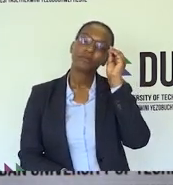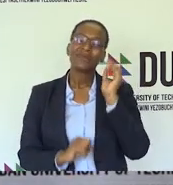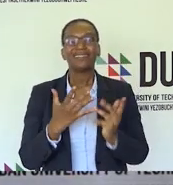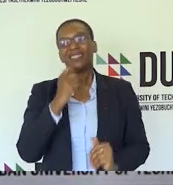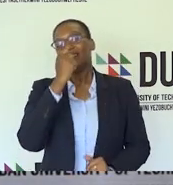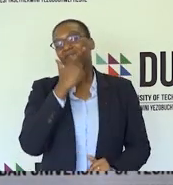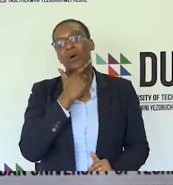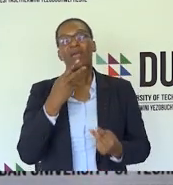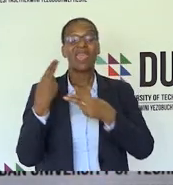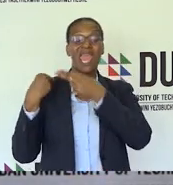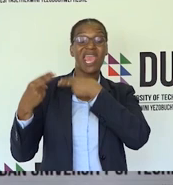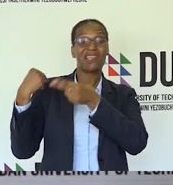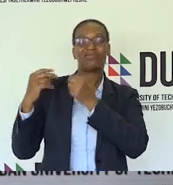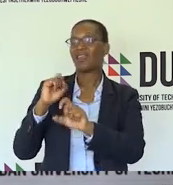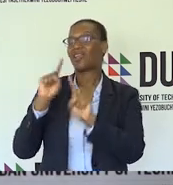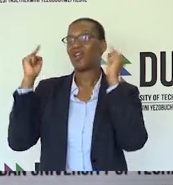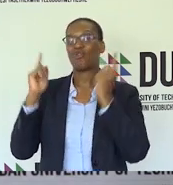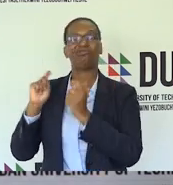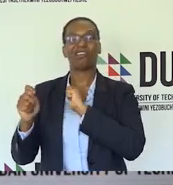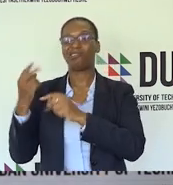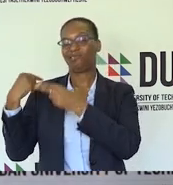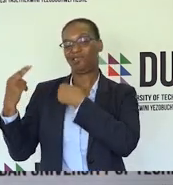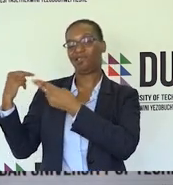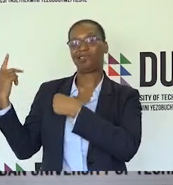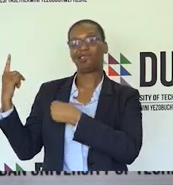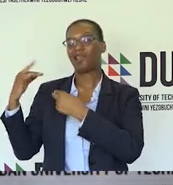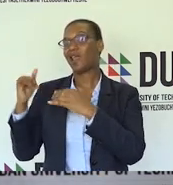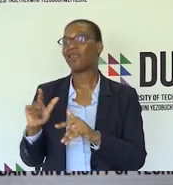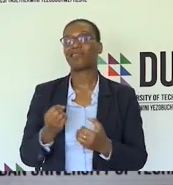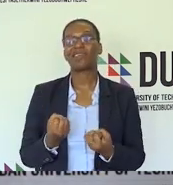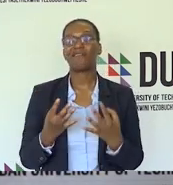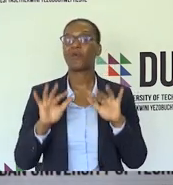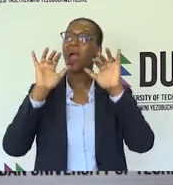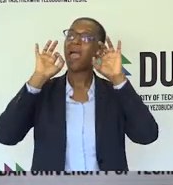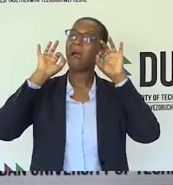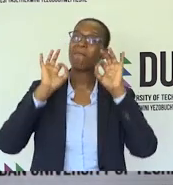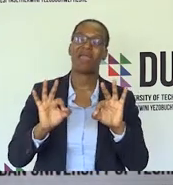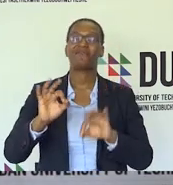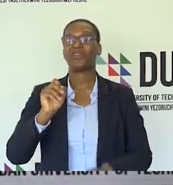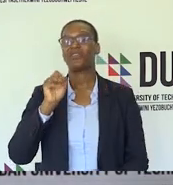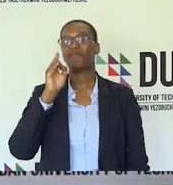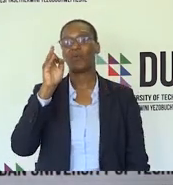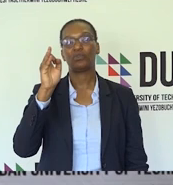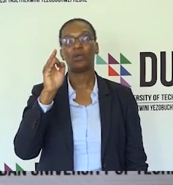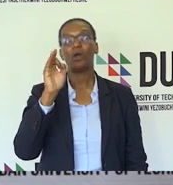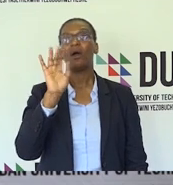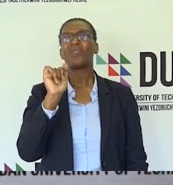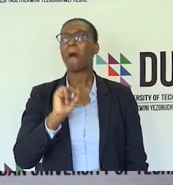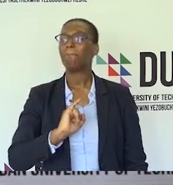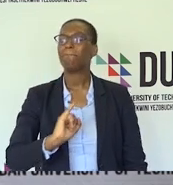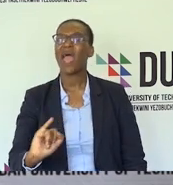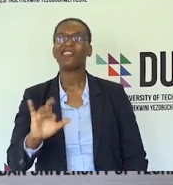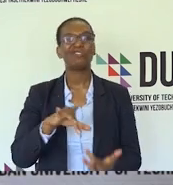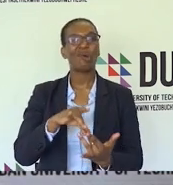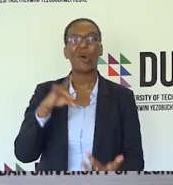Apportioning blame to history does not change history and usher in a bright future. Apportioning blame to bad choices